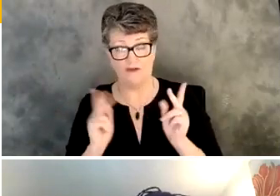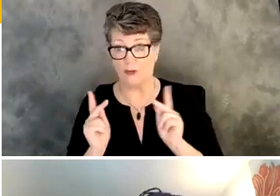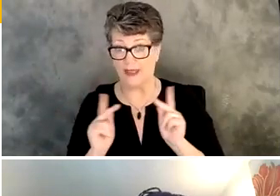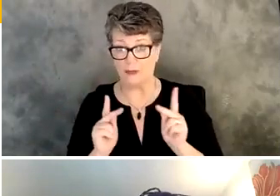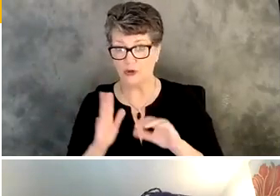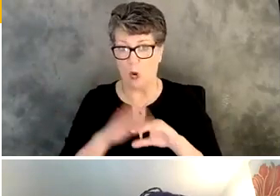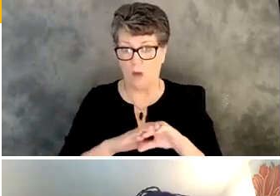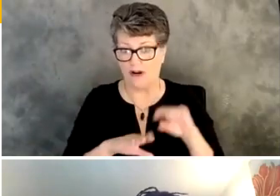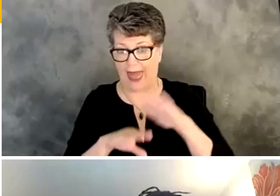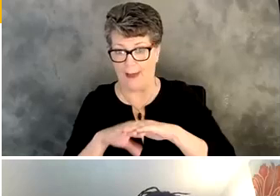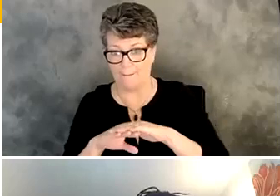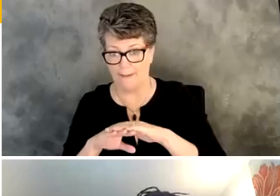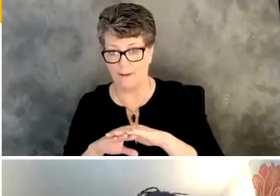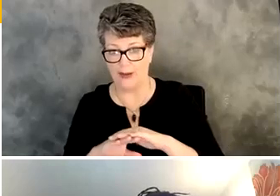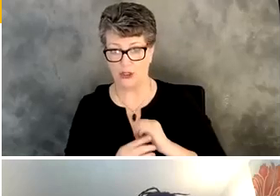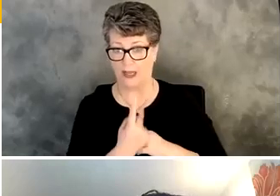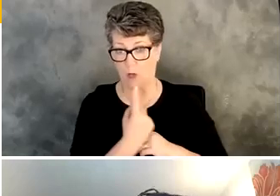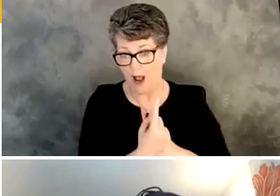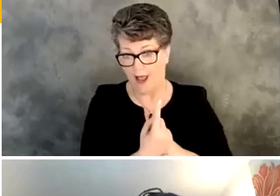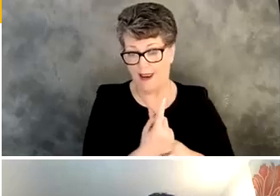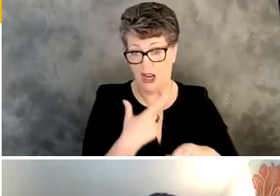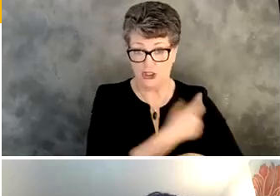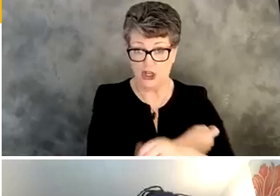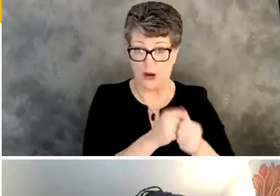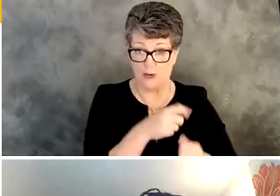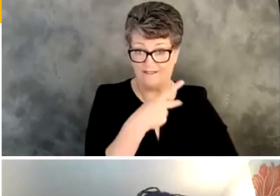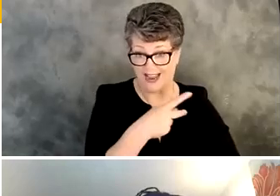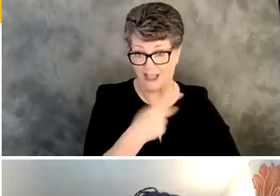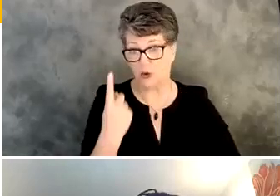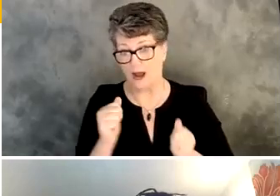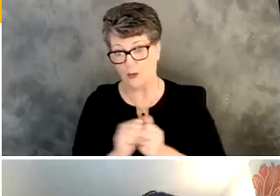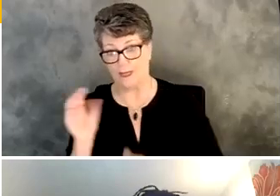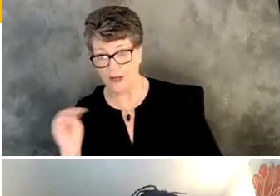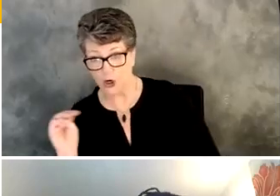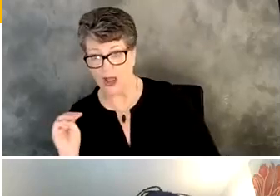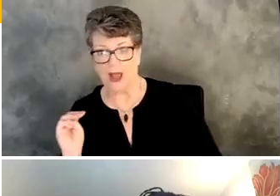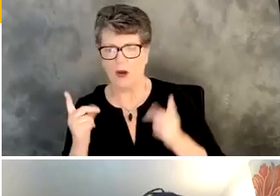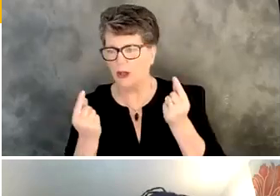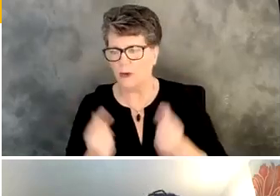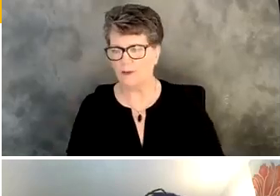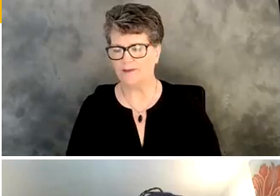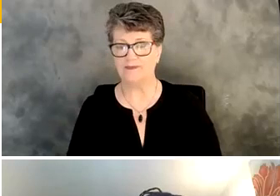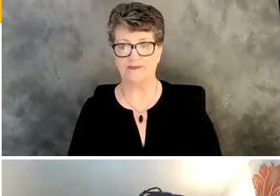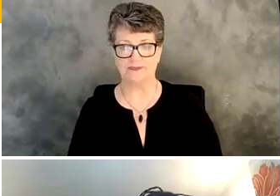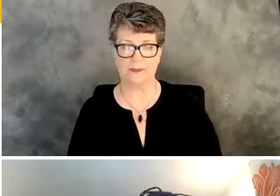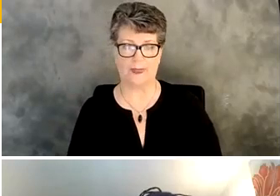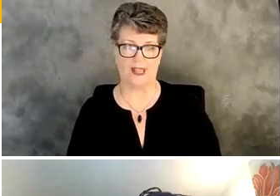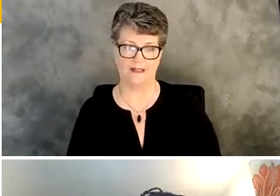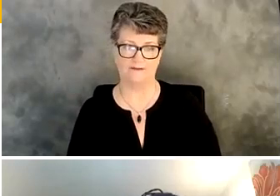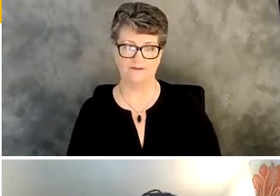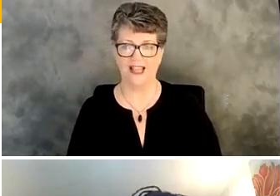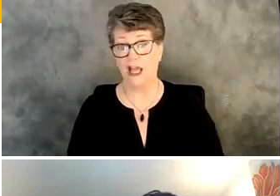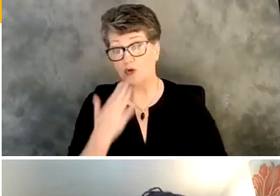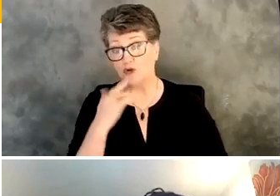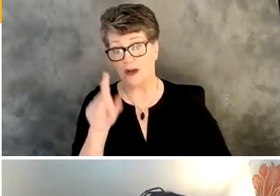overlap by doing one shot with Pfizer and one with Moderna. So what are your thoughts on that? Yeah, good